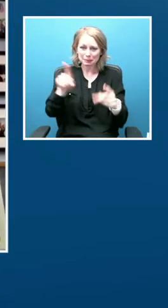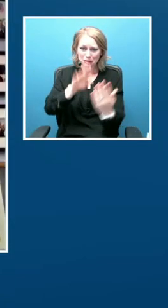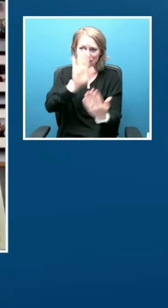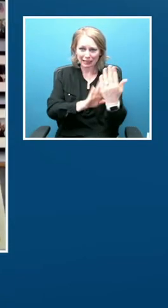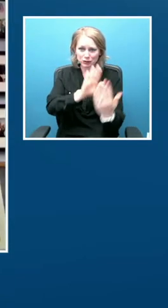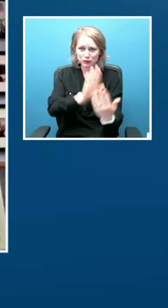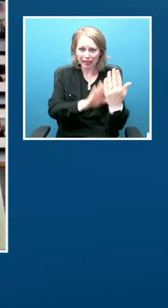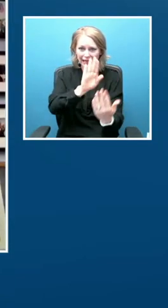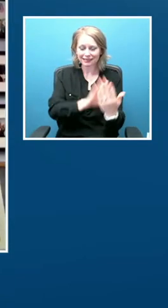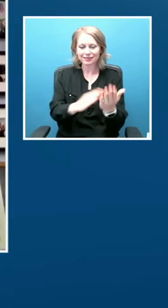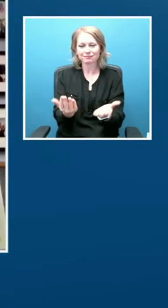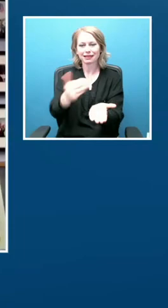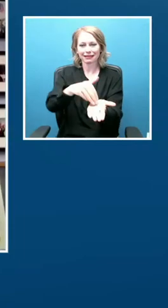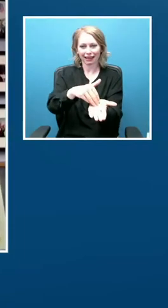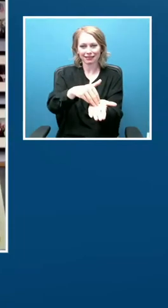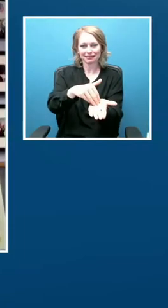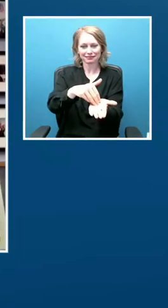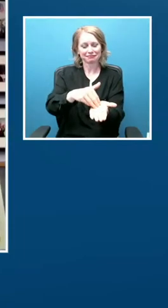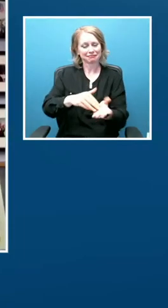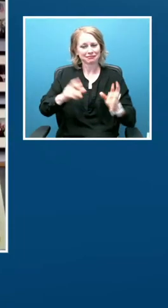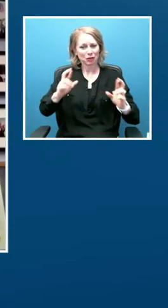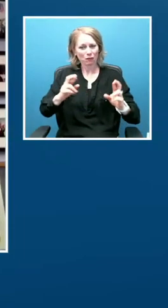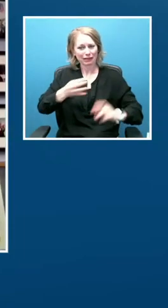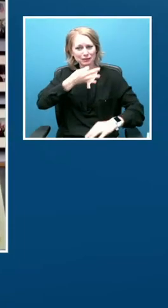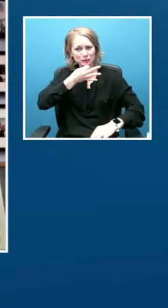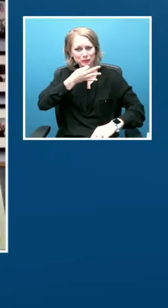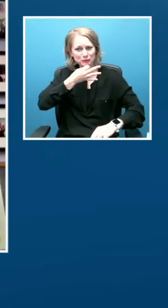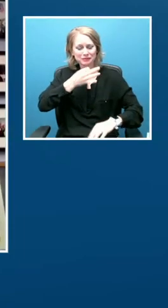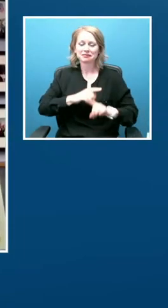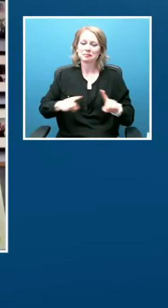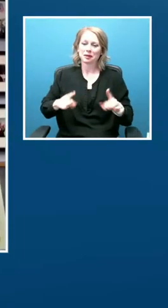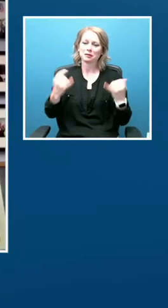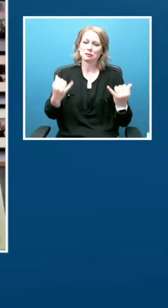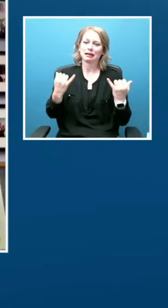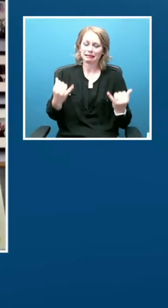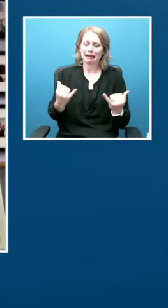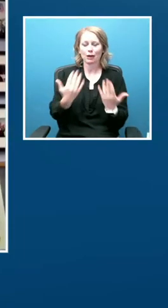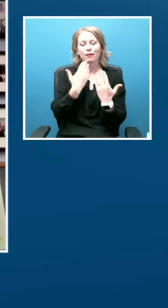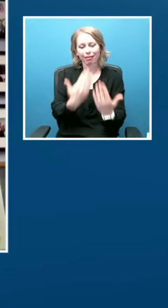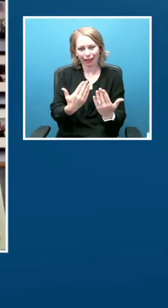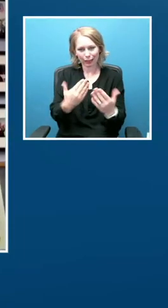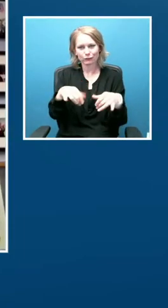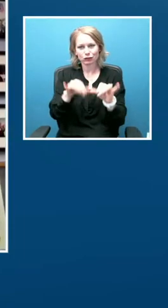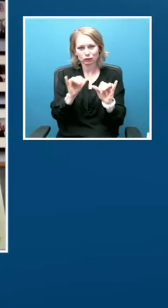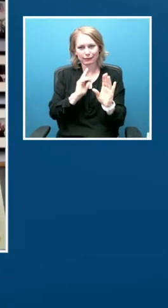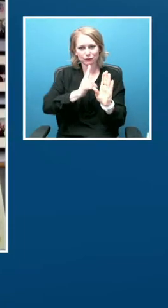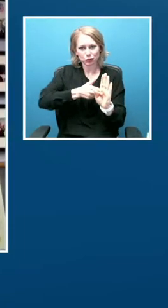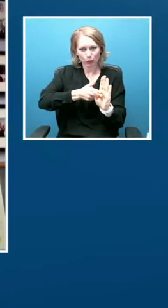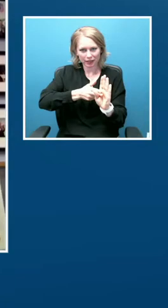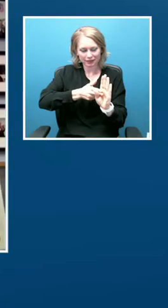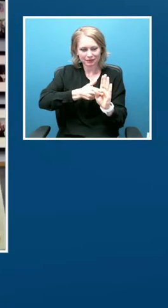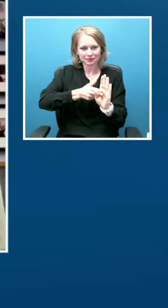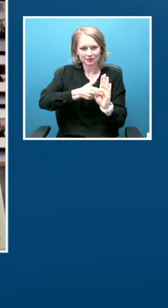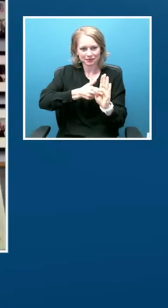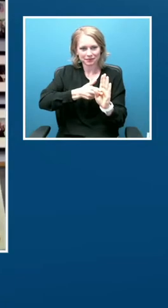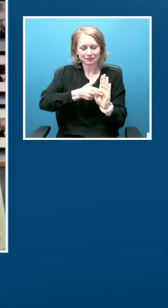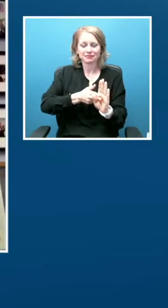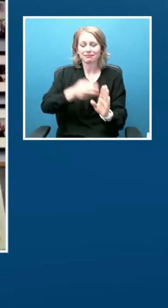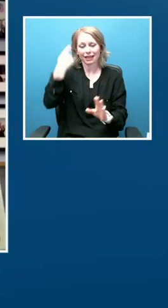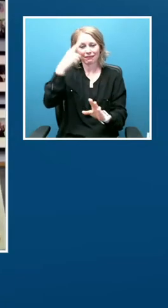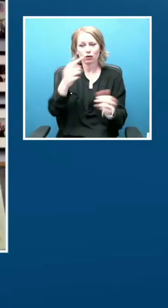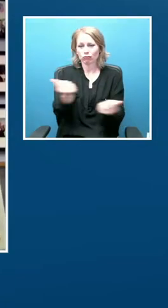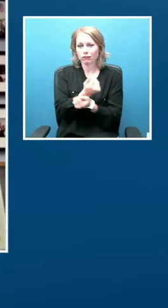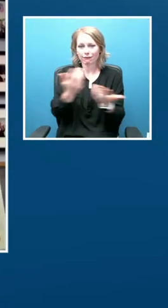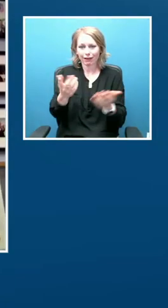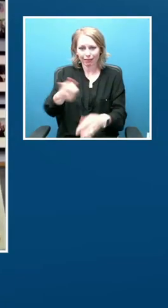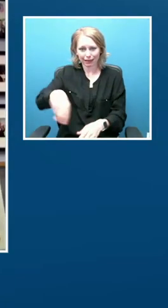we hope will be soon. In the meantime, we appreciate your participation today and all that you do to make